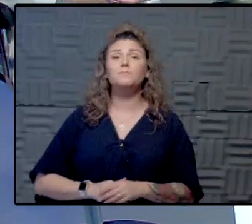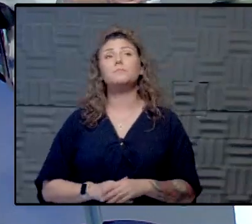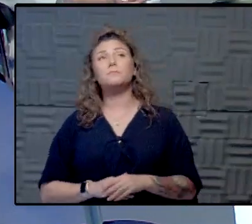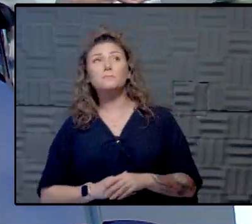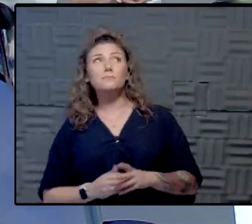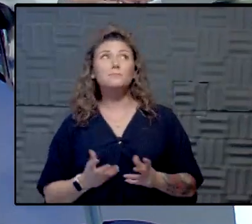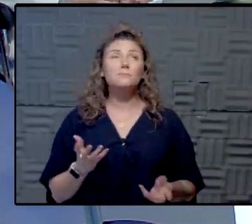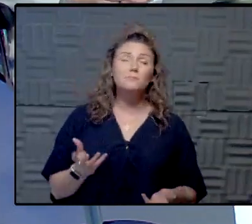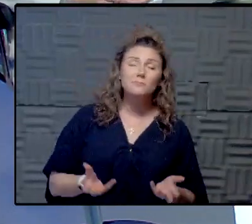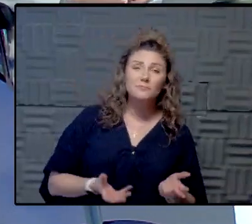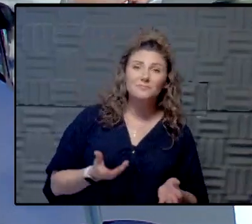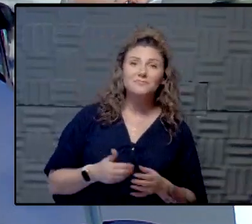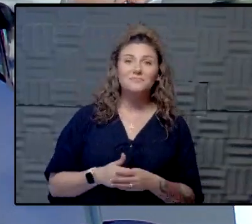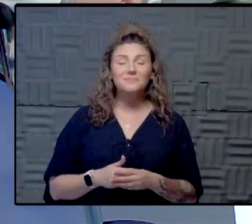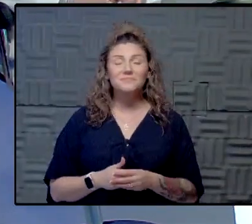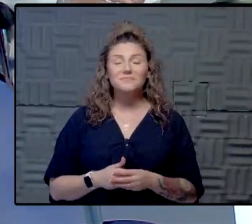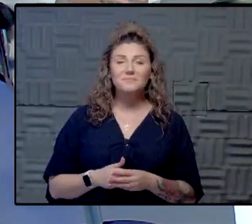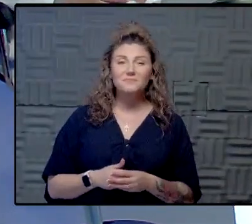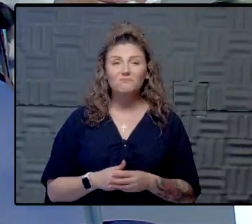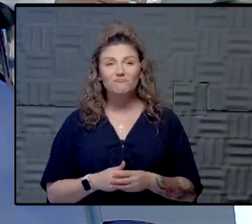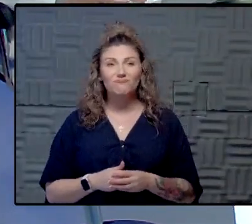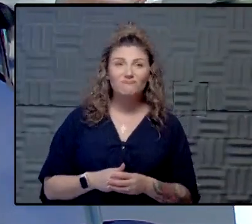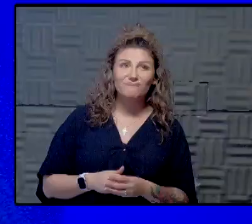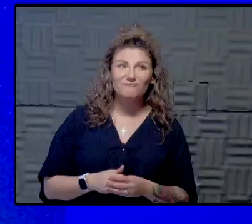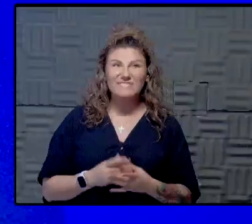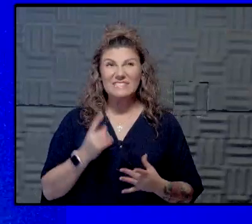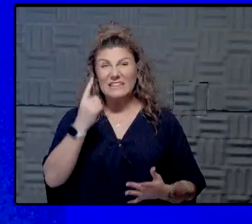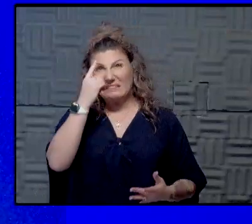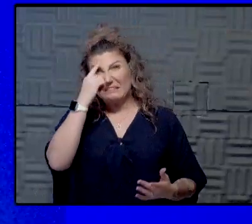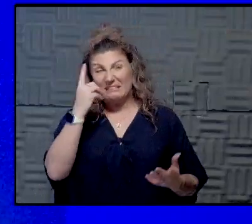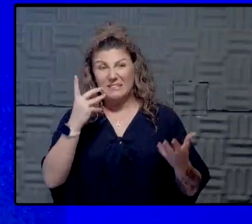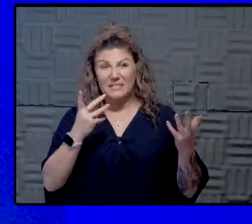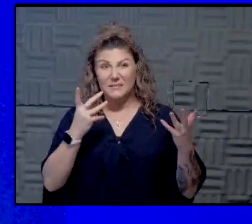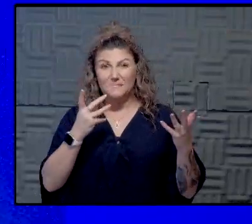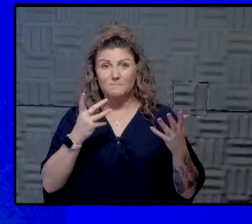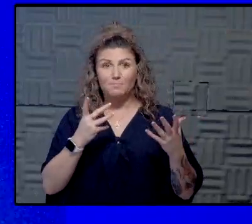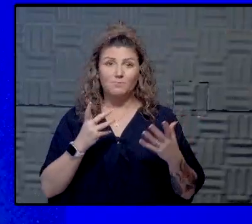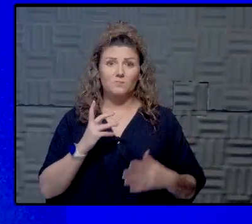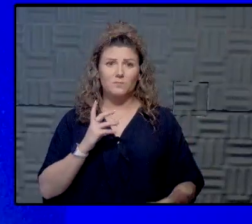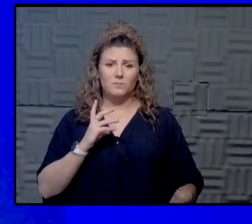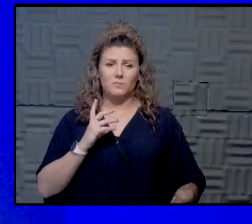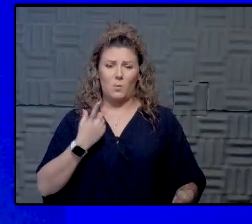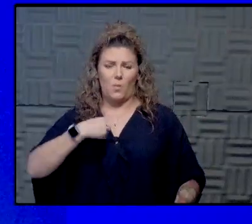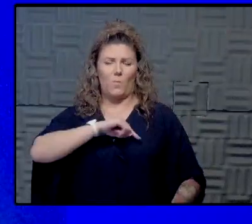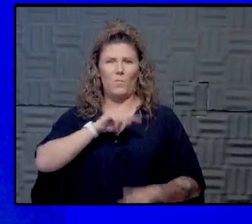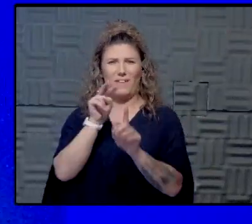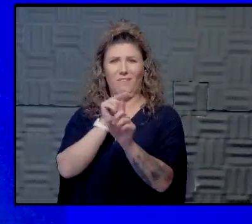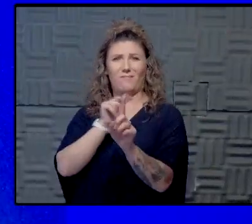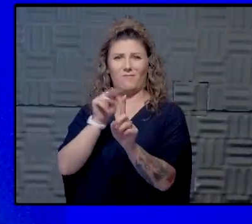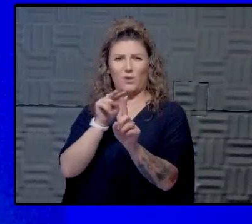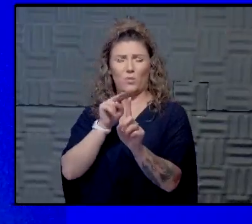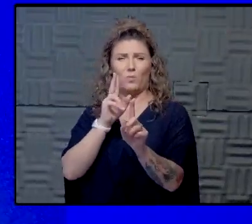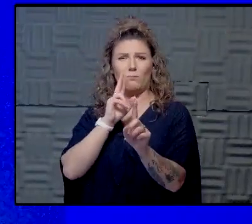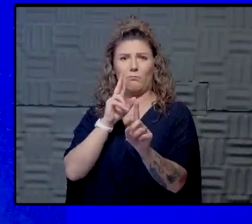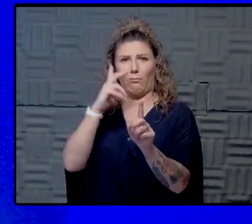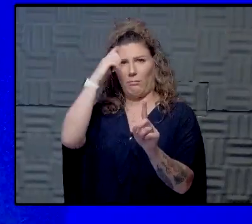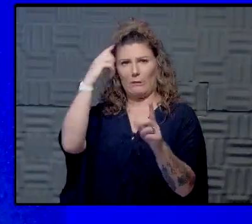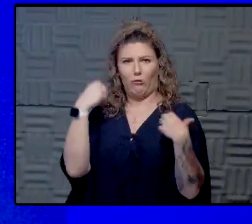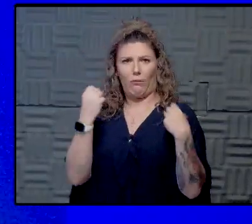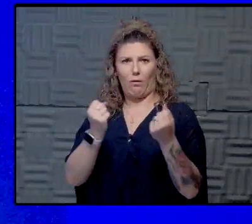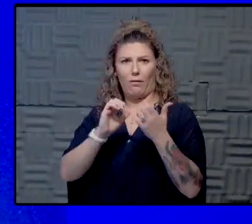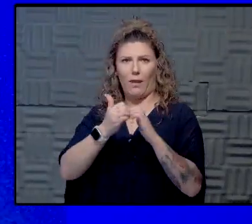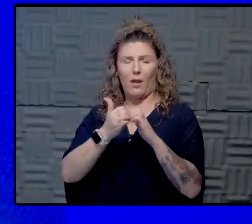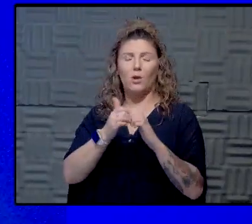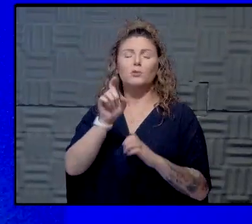Anyone? Well, I think part of how we view mental health is we should view it in the